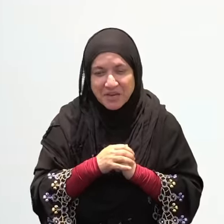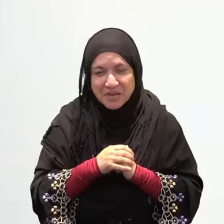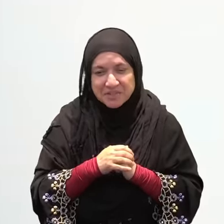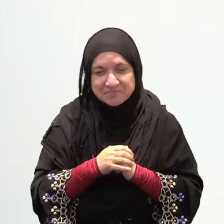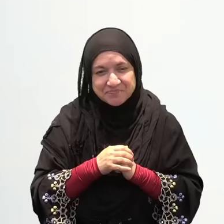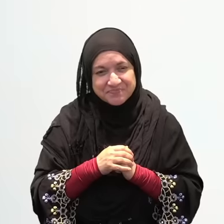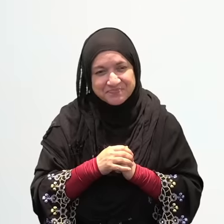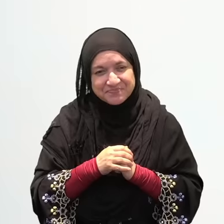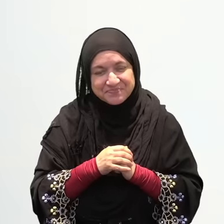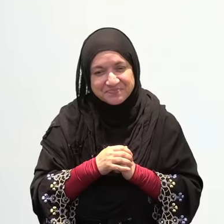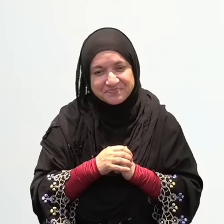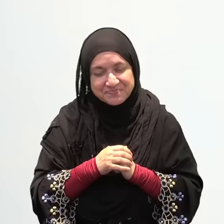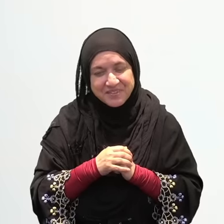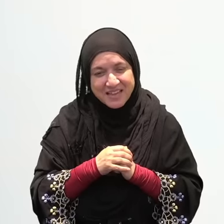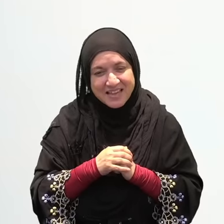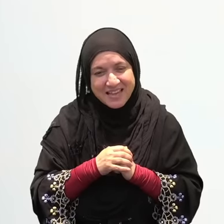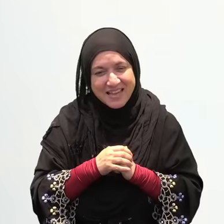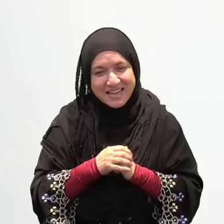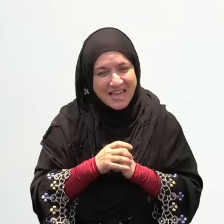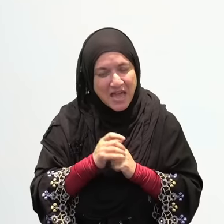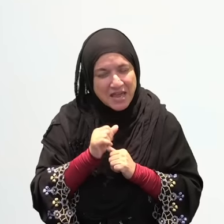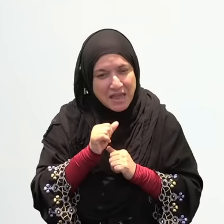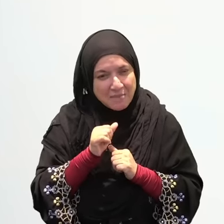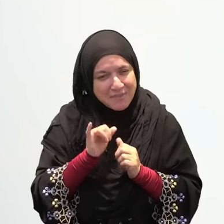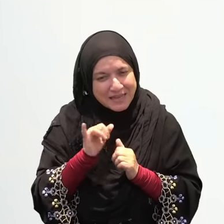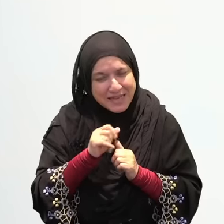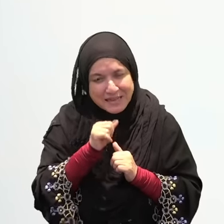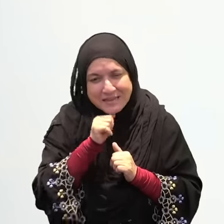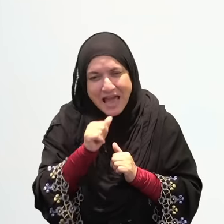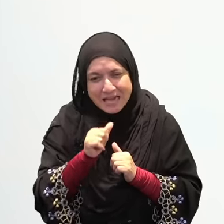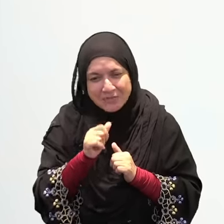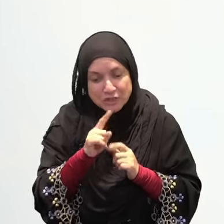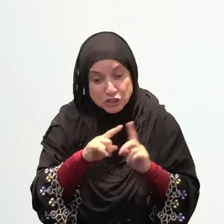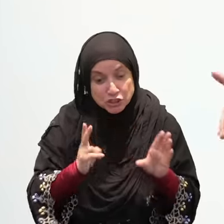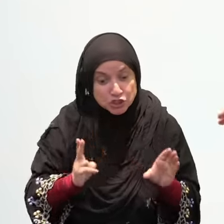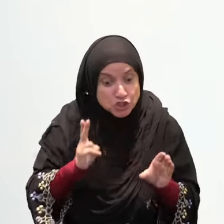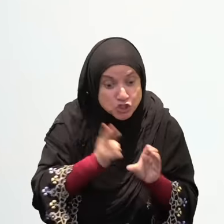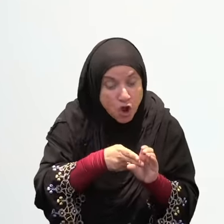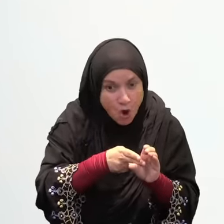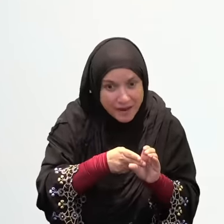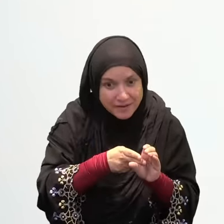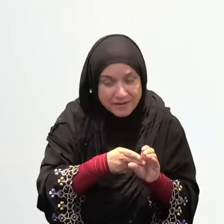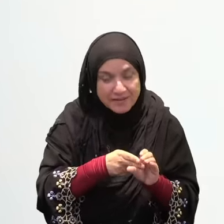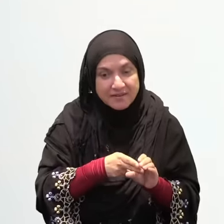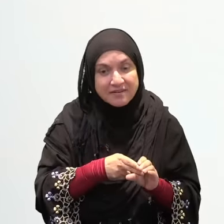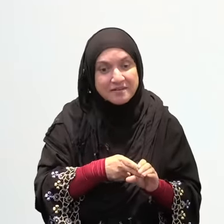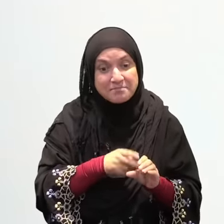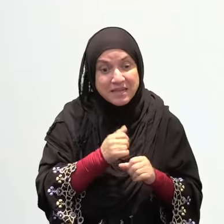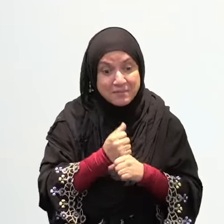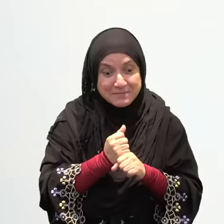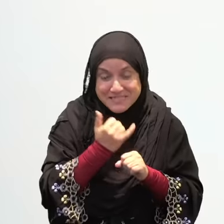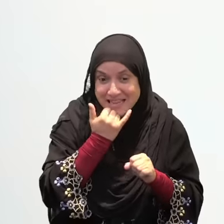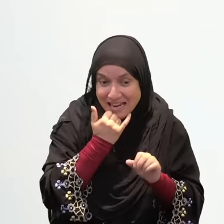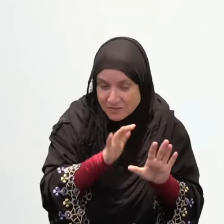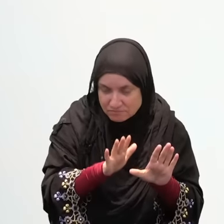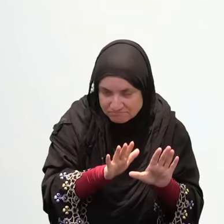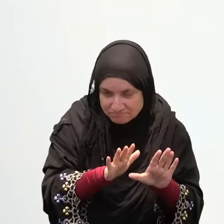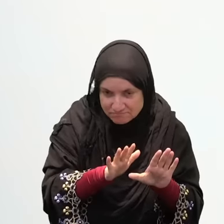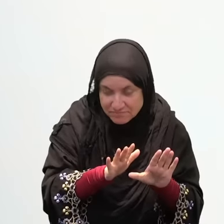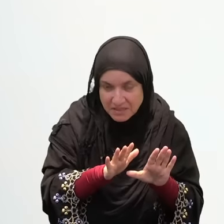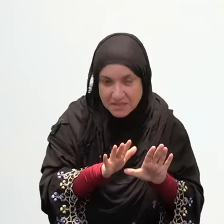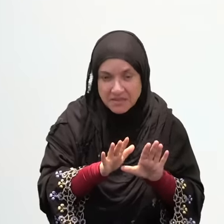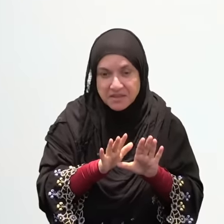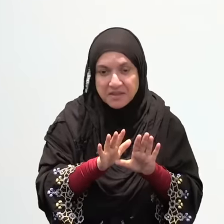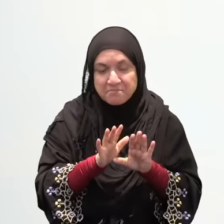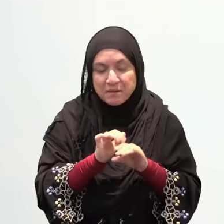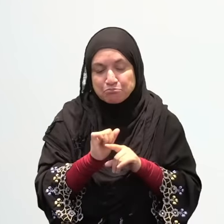If you're unsure, don't participate. Be careful. It's better to be wrong than to be one who's wronging. Practice safety,